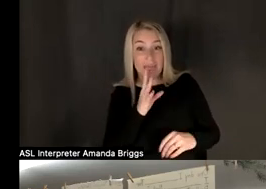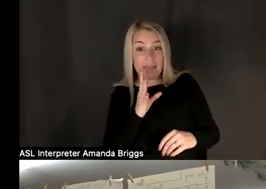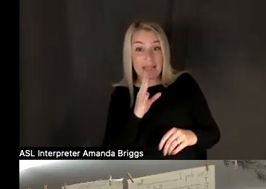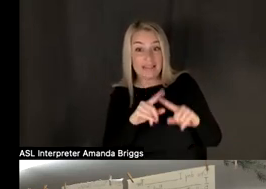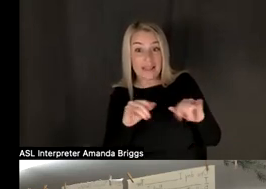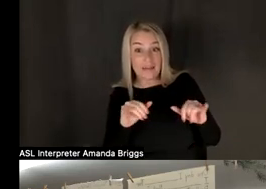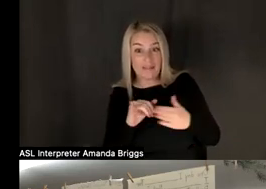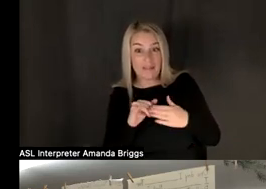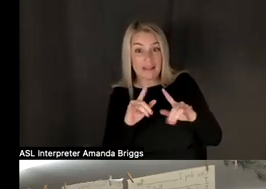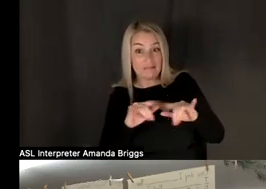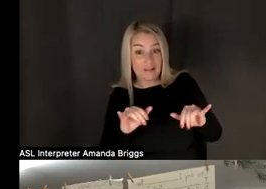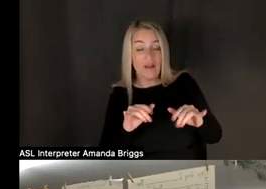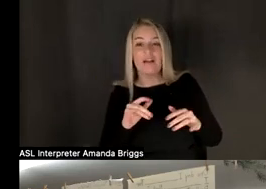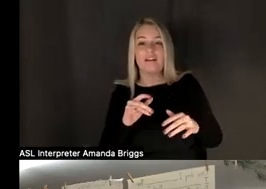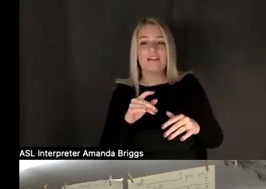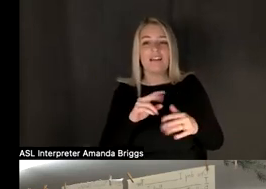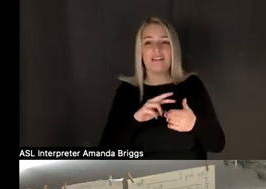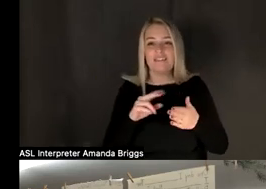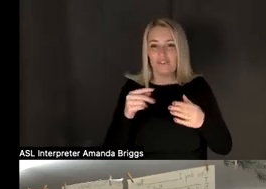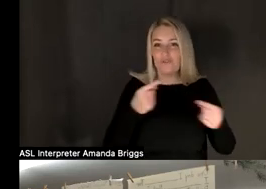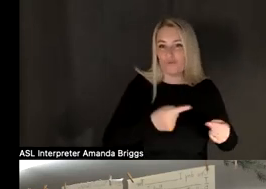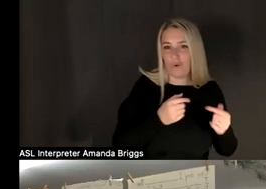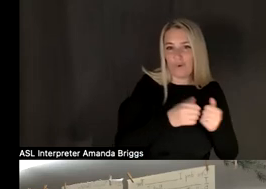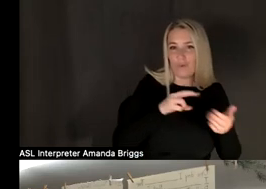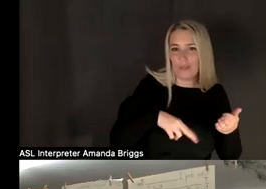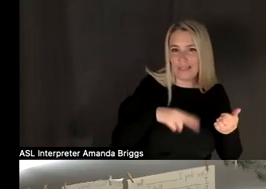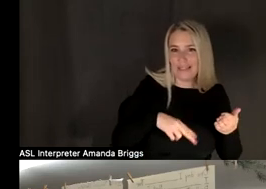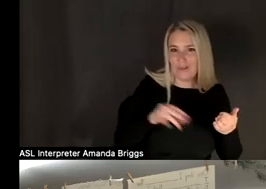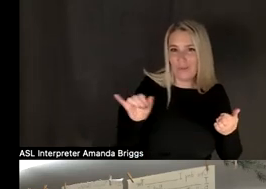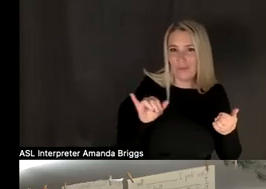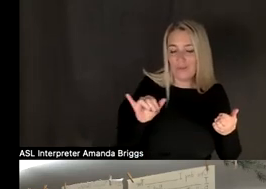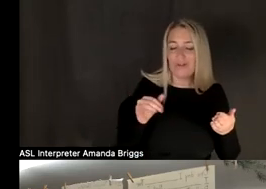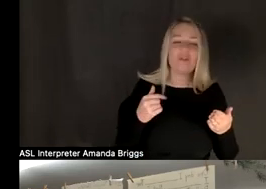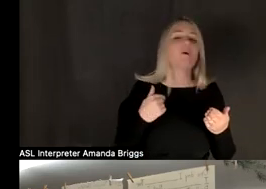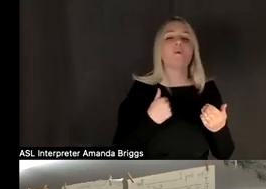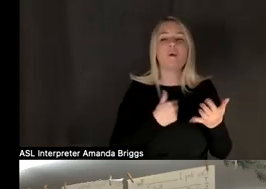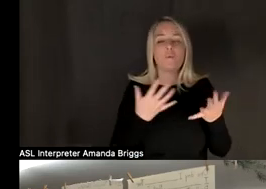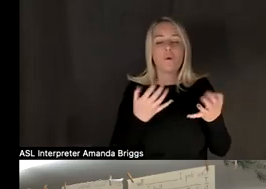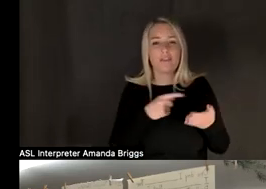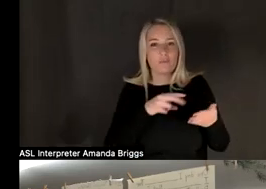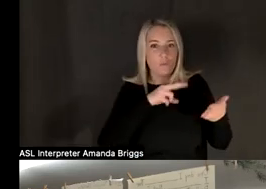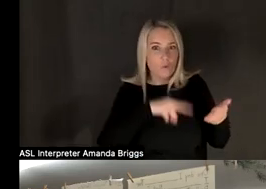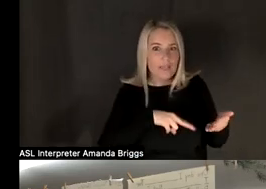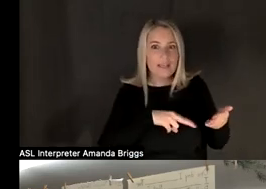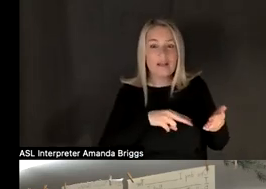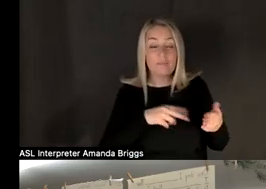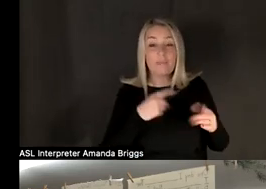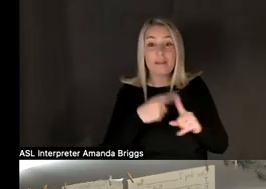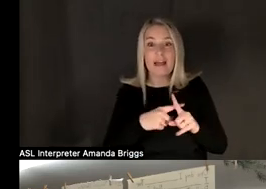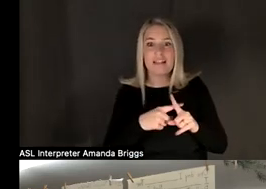can speak and do a movement as well as you read and articulate and do a movement. And there's so